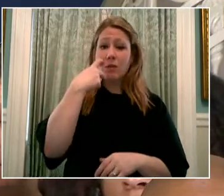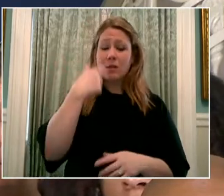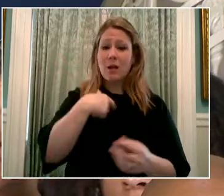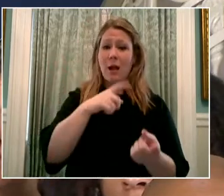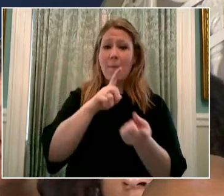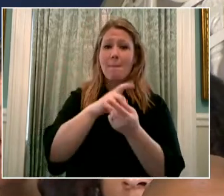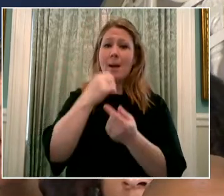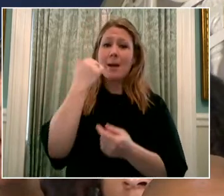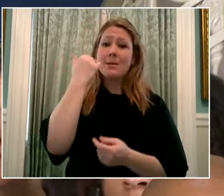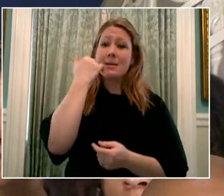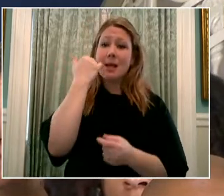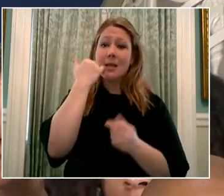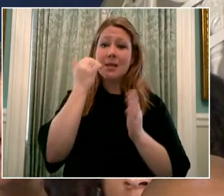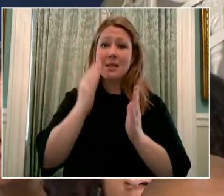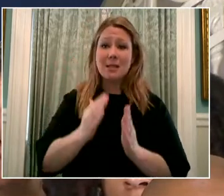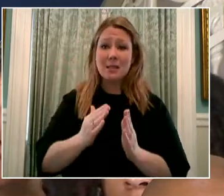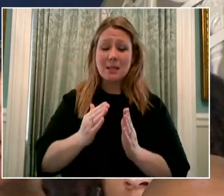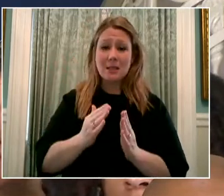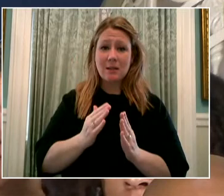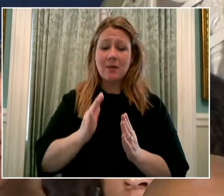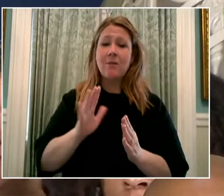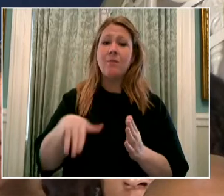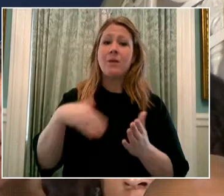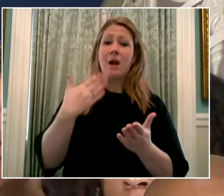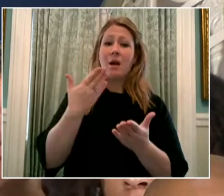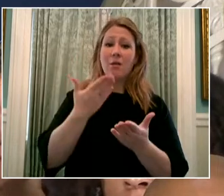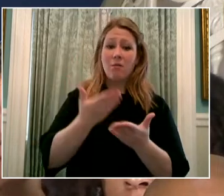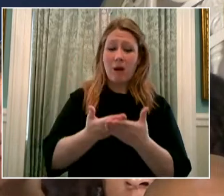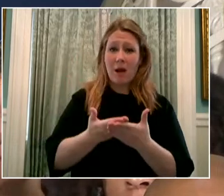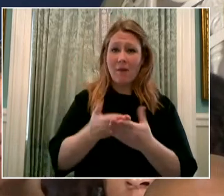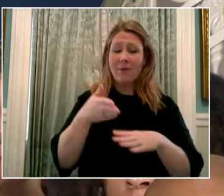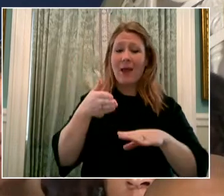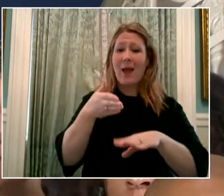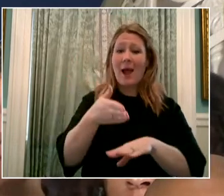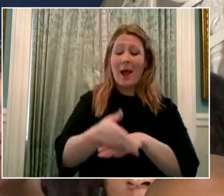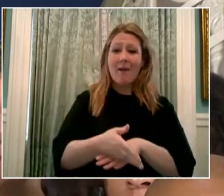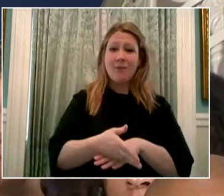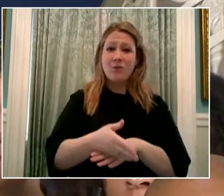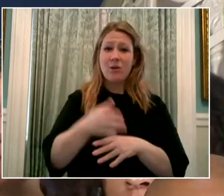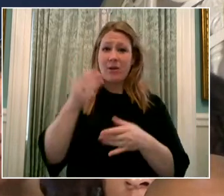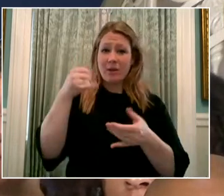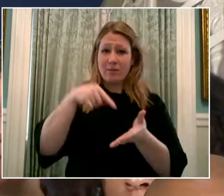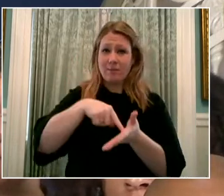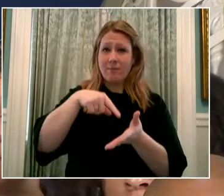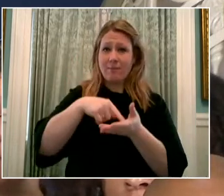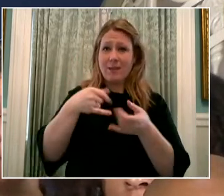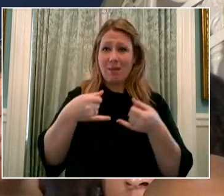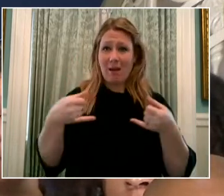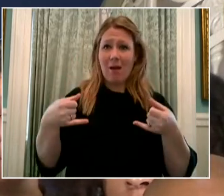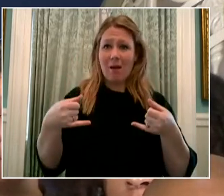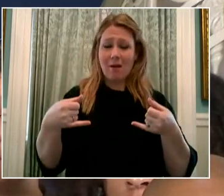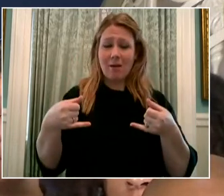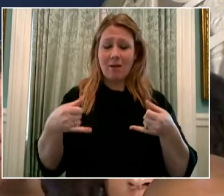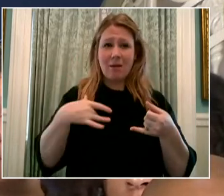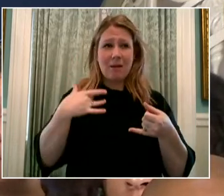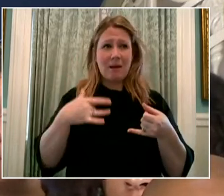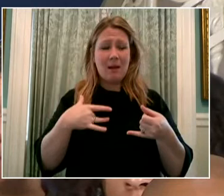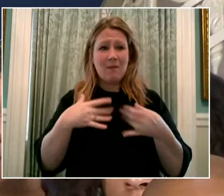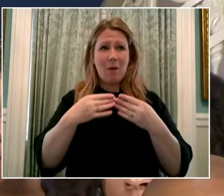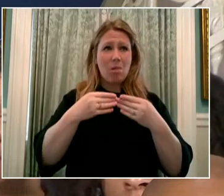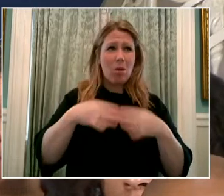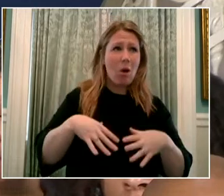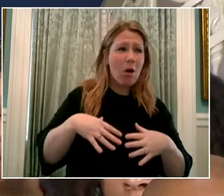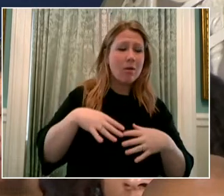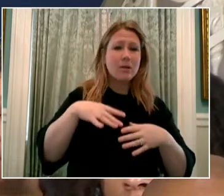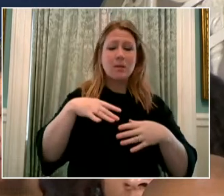the previous cutoff date and felt depressed and lost until TPS for